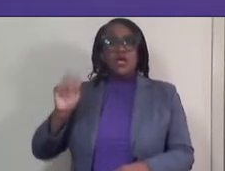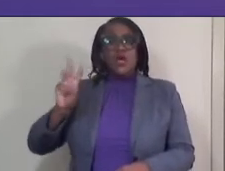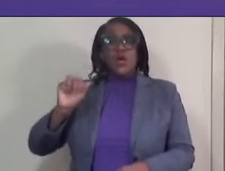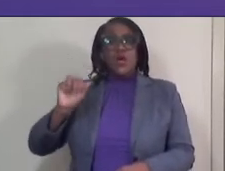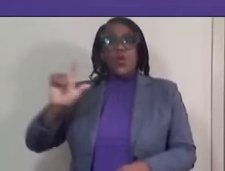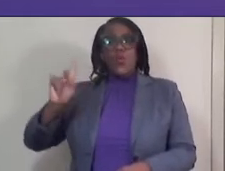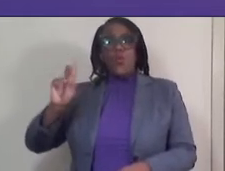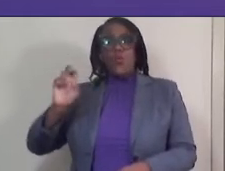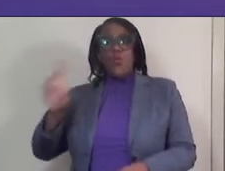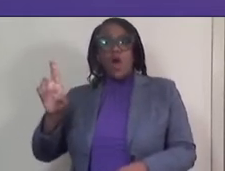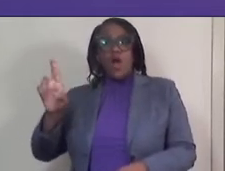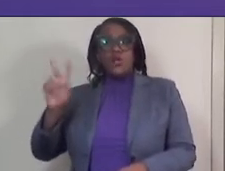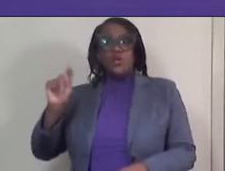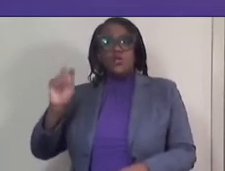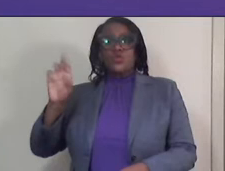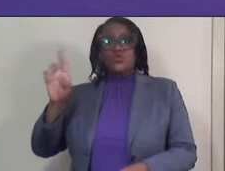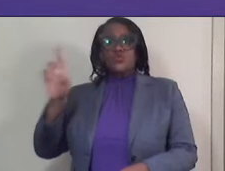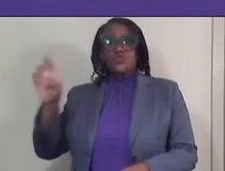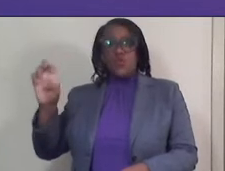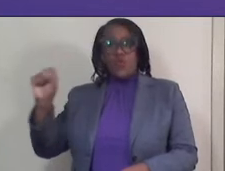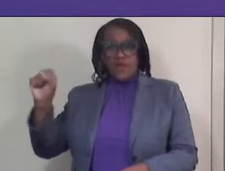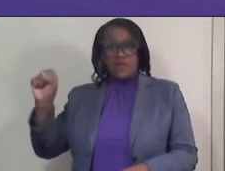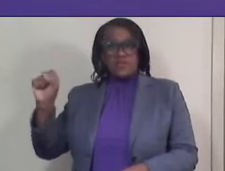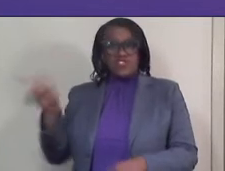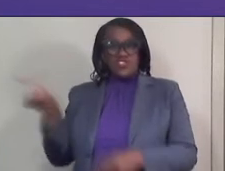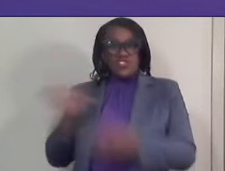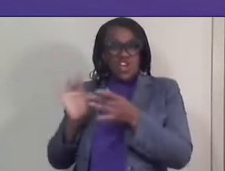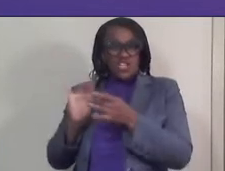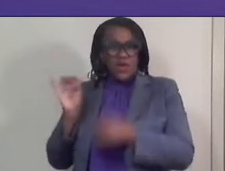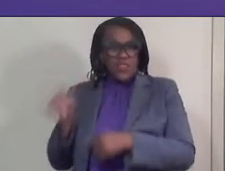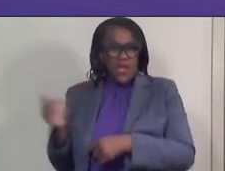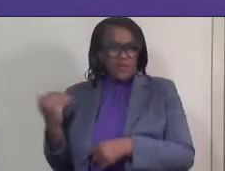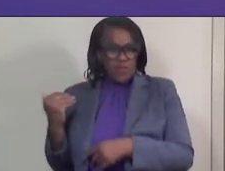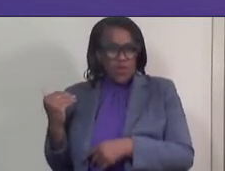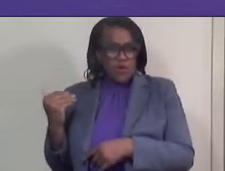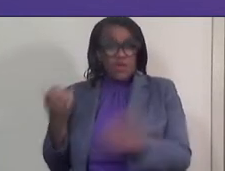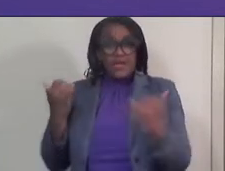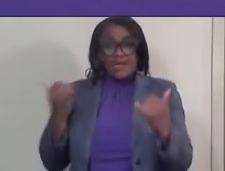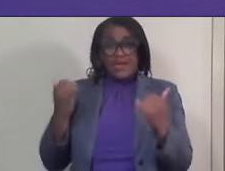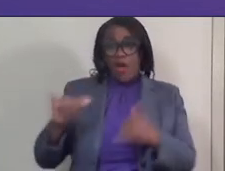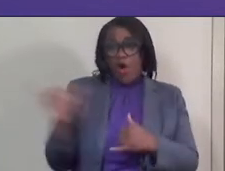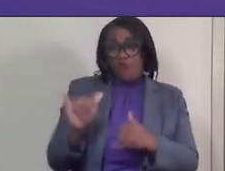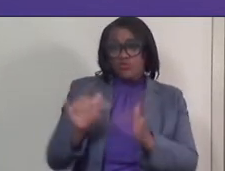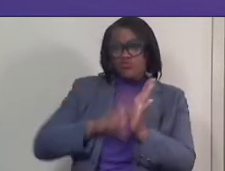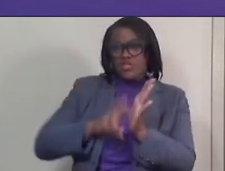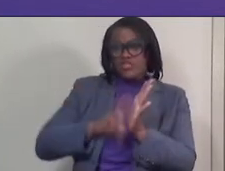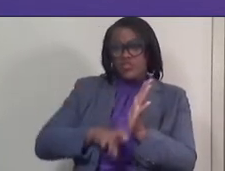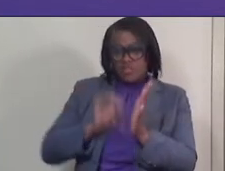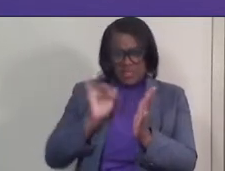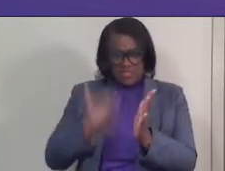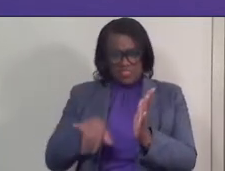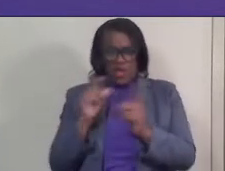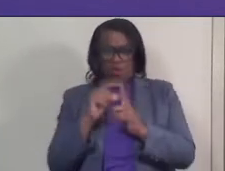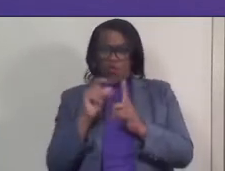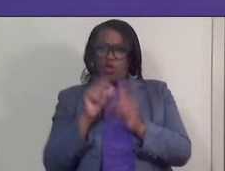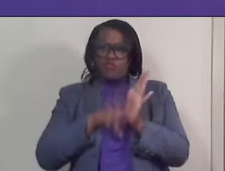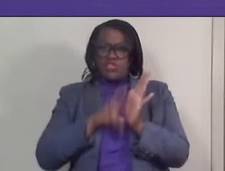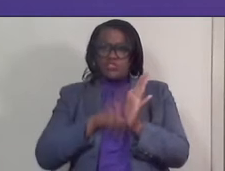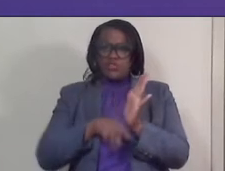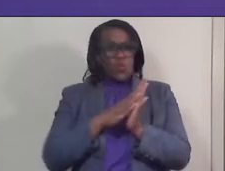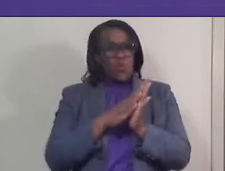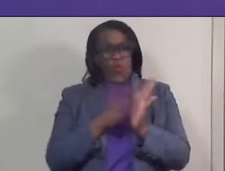The last we'll delve into here is the word research. And we want to point out that a wide range of methods can be